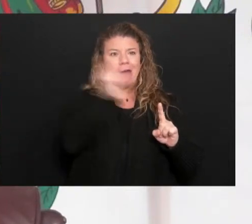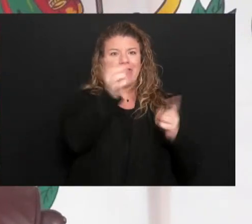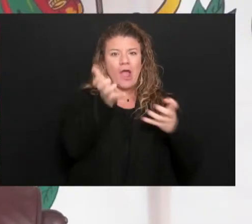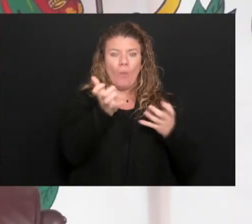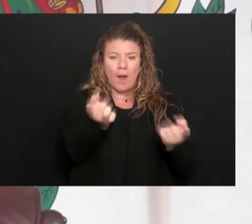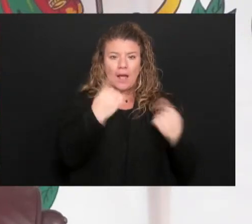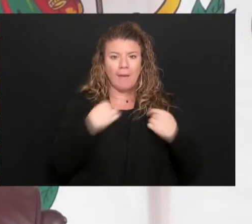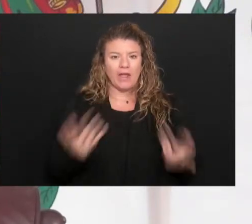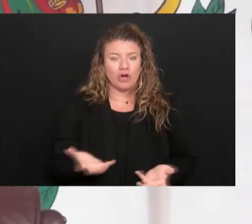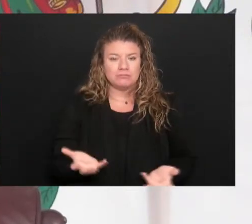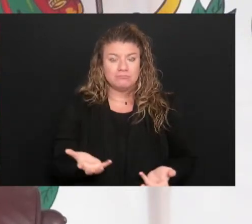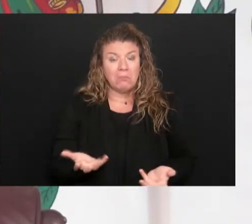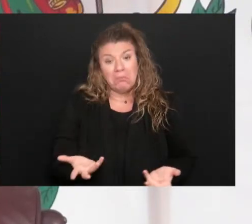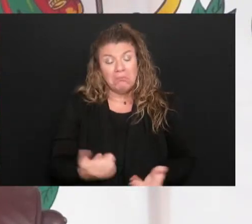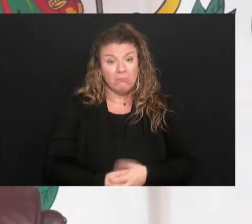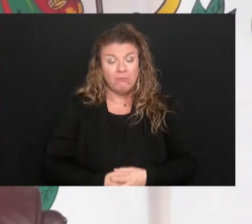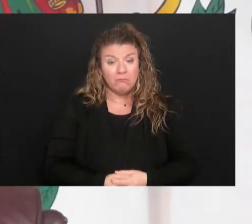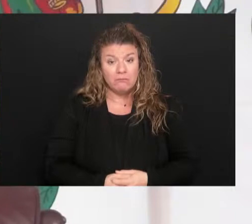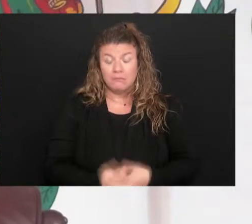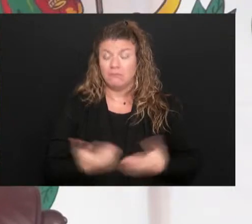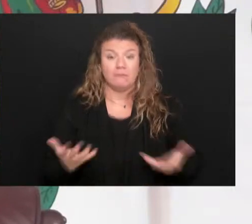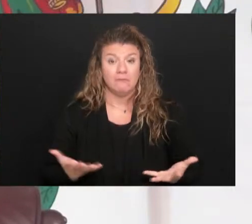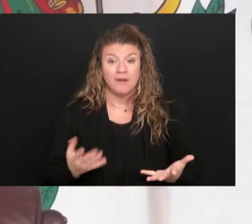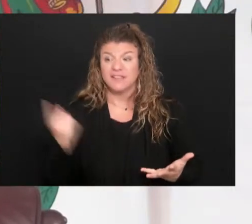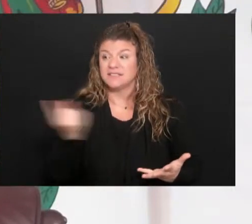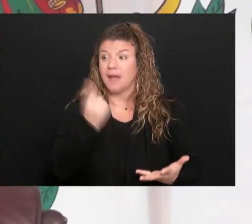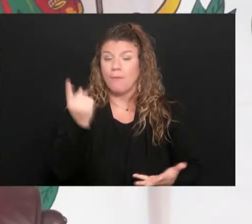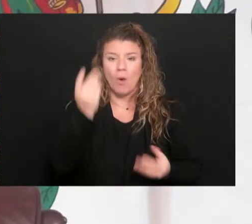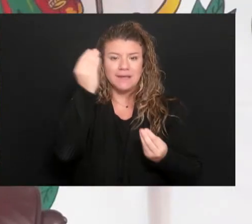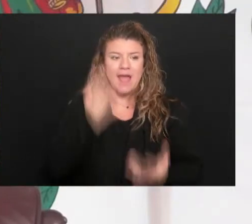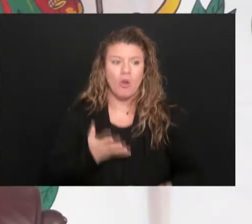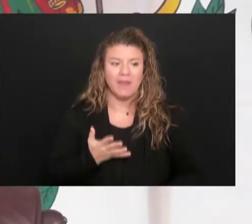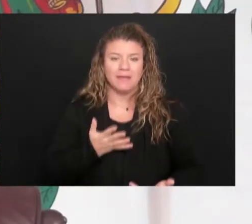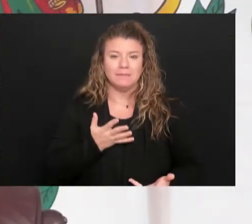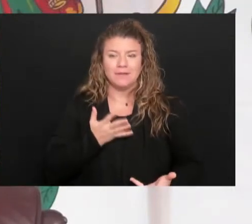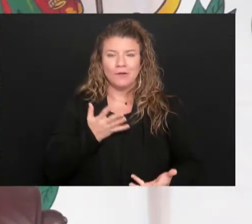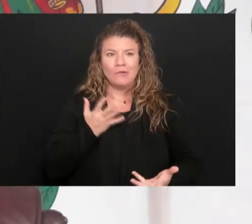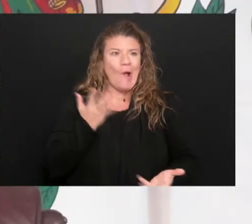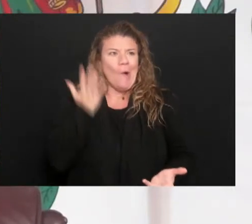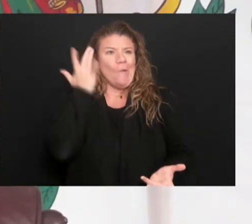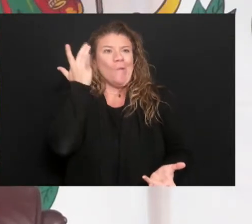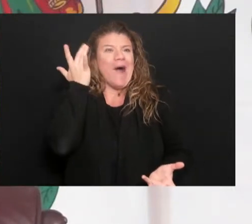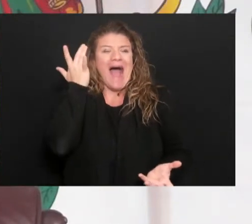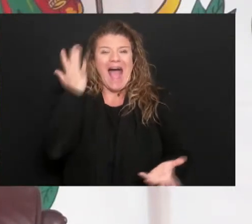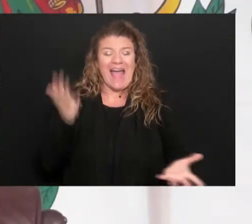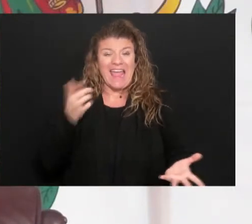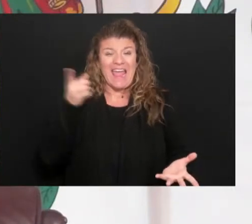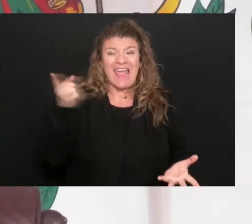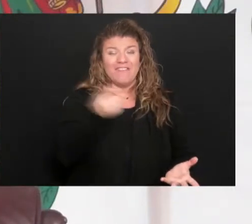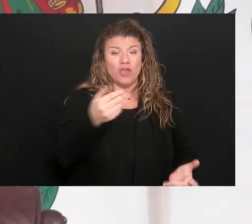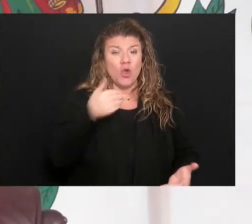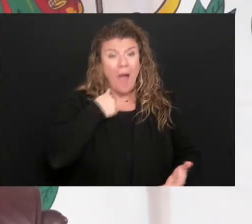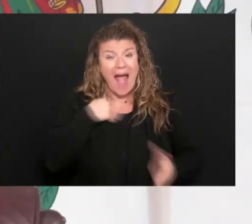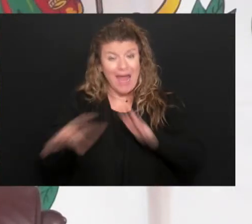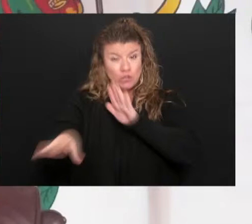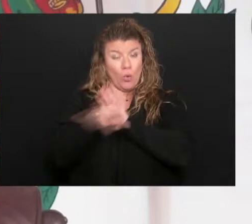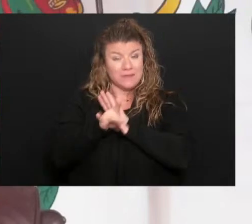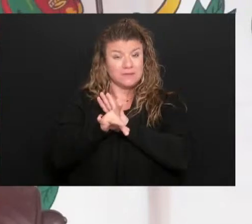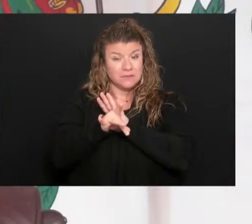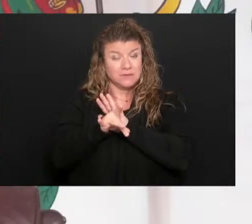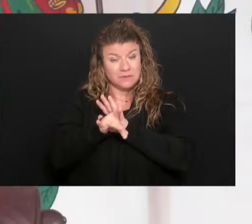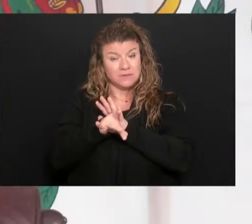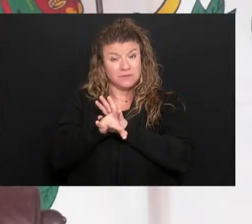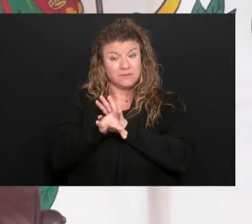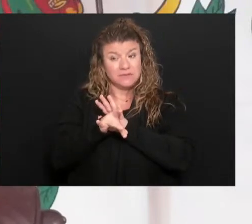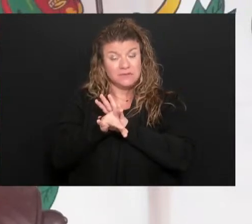I mean, please, somebody tell me, why in the world, if you had any choice under the sun